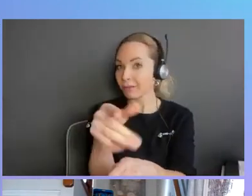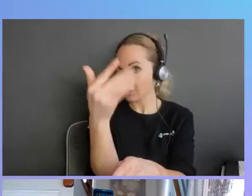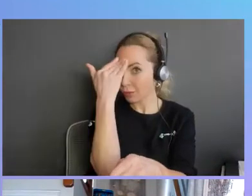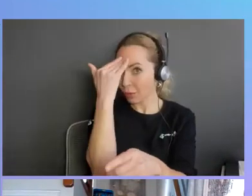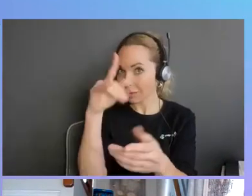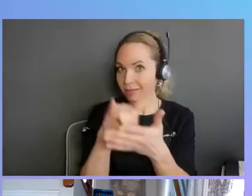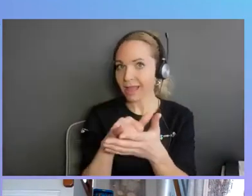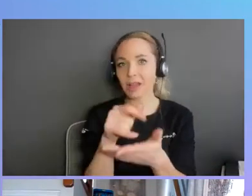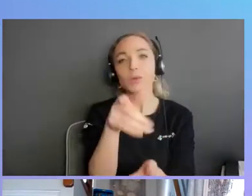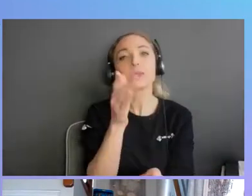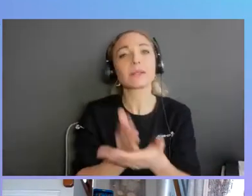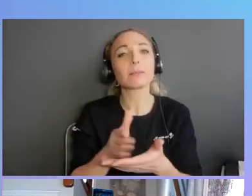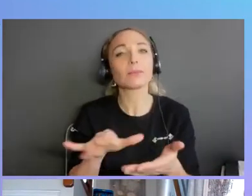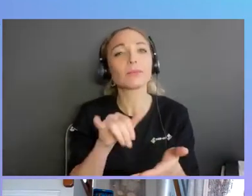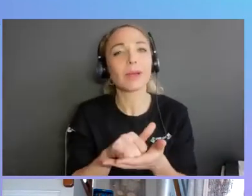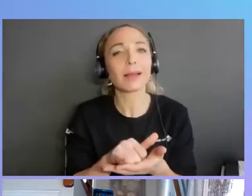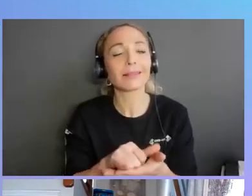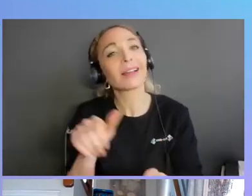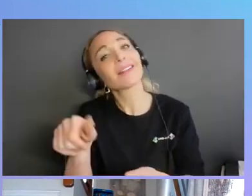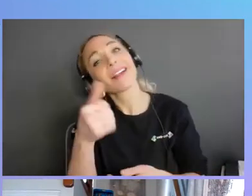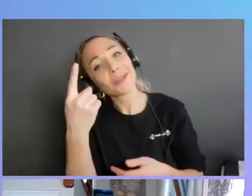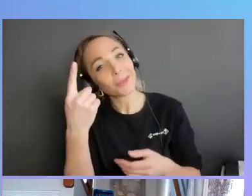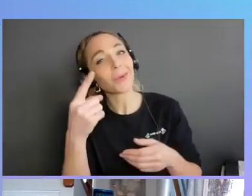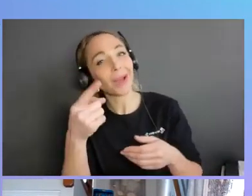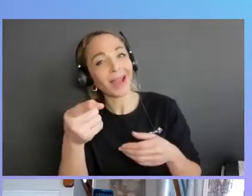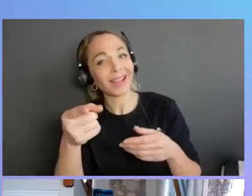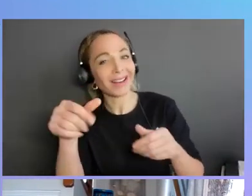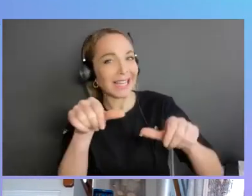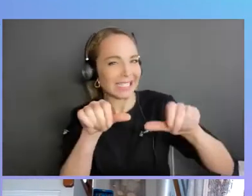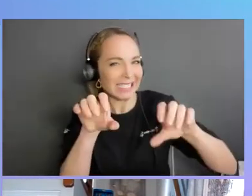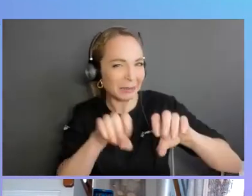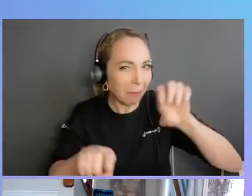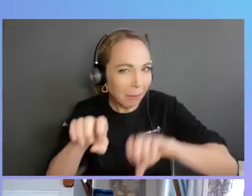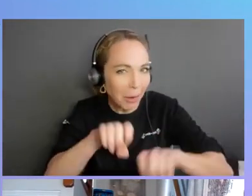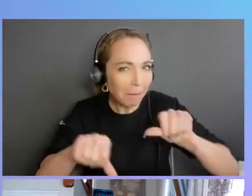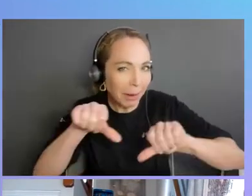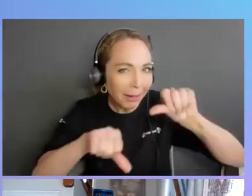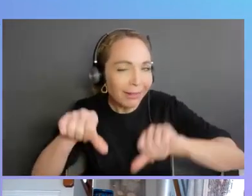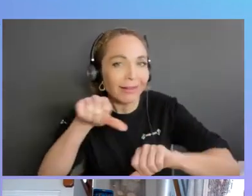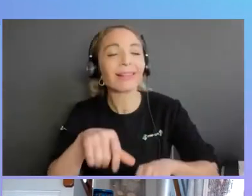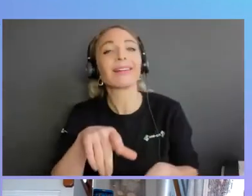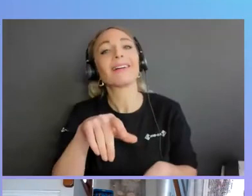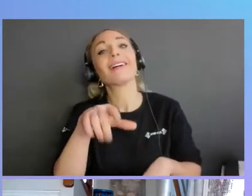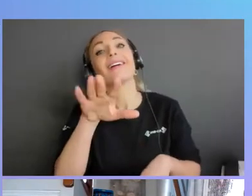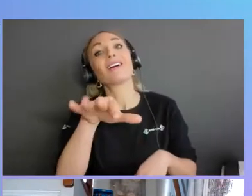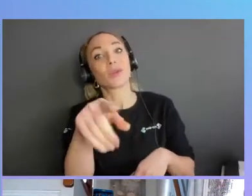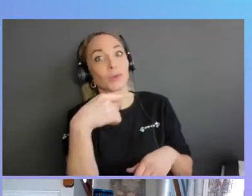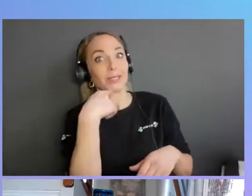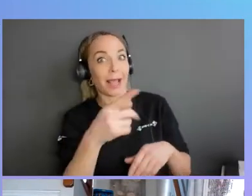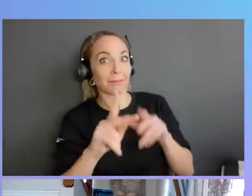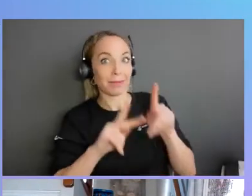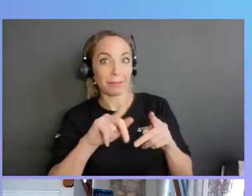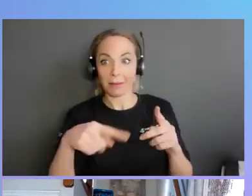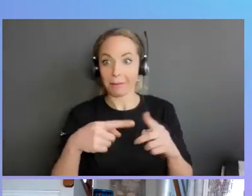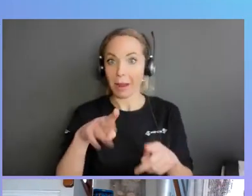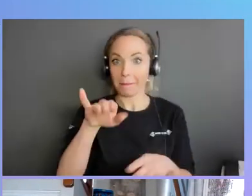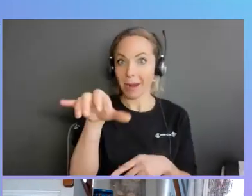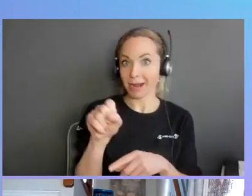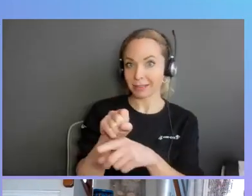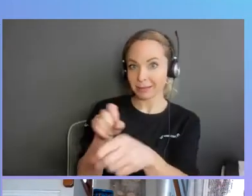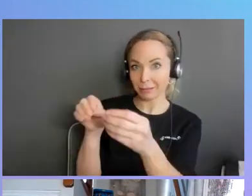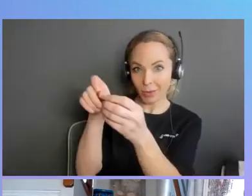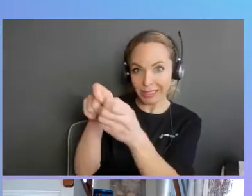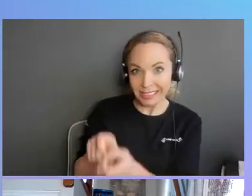give a presentation, but you only tell half of them about the bias in detail. And the ones who hear about it in detail, give a better presentation.